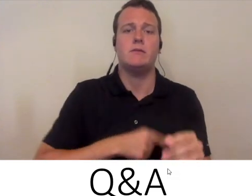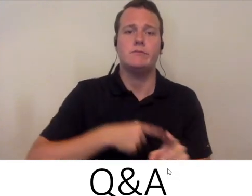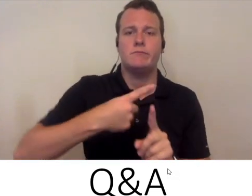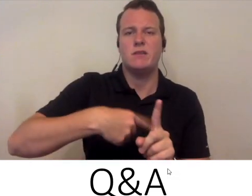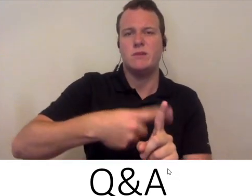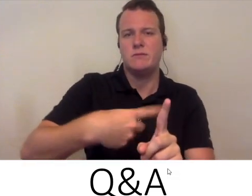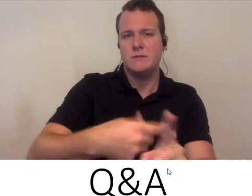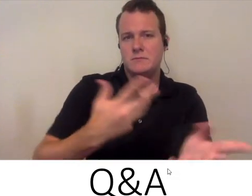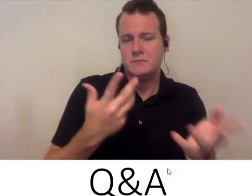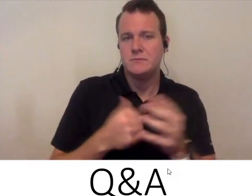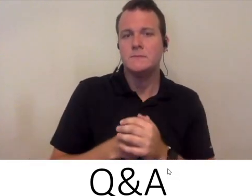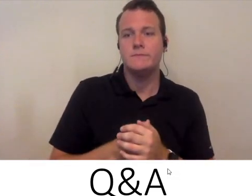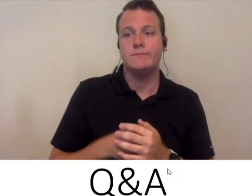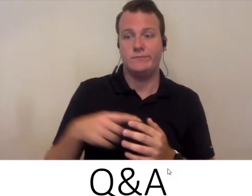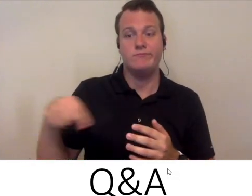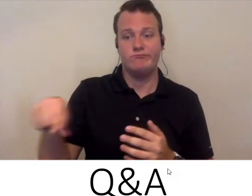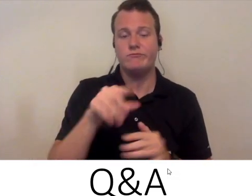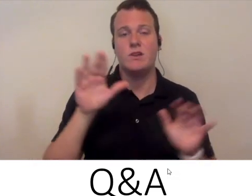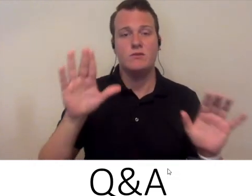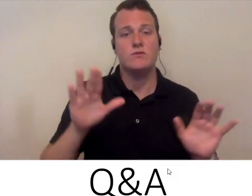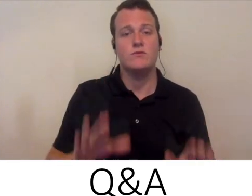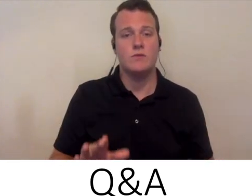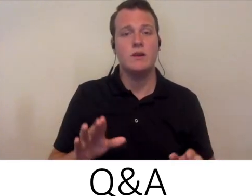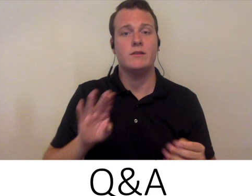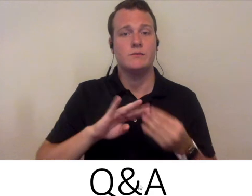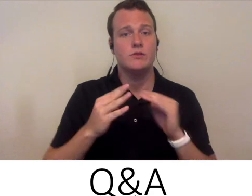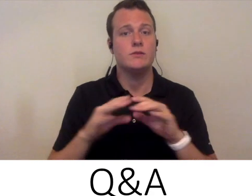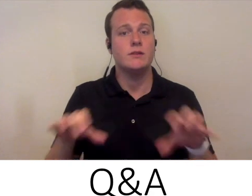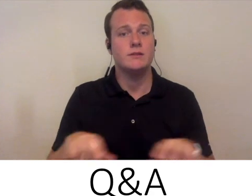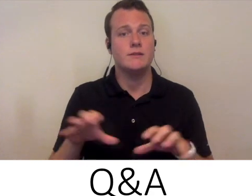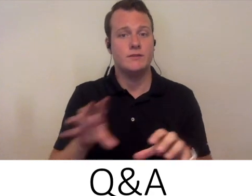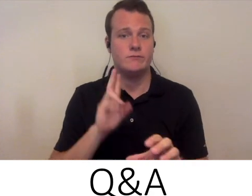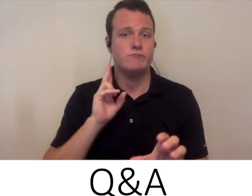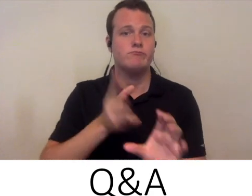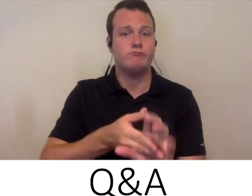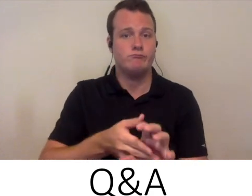all great community activities to become involved in.